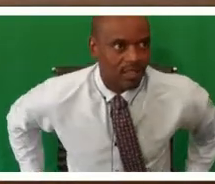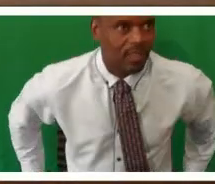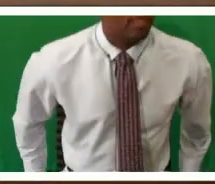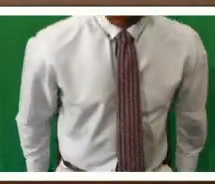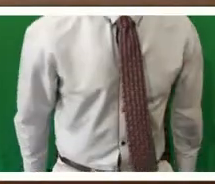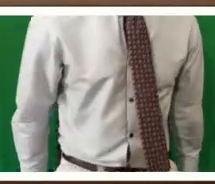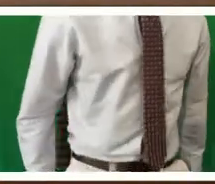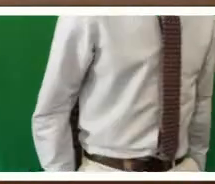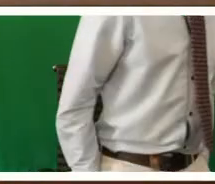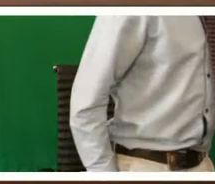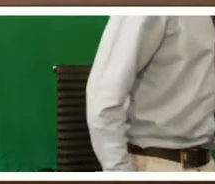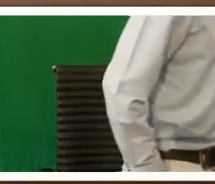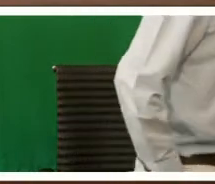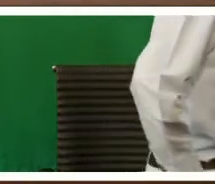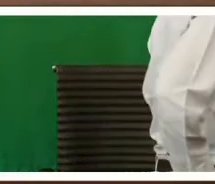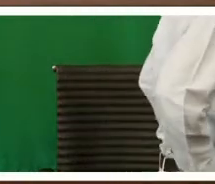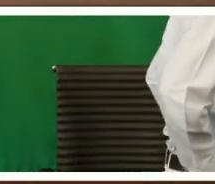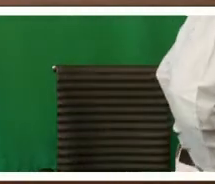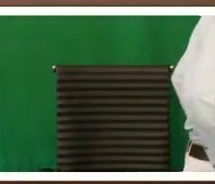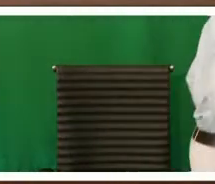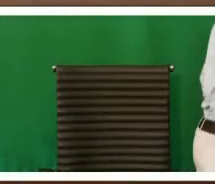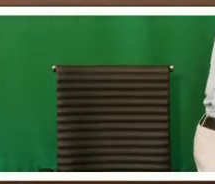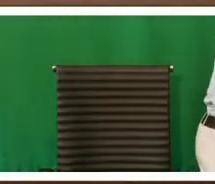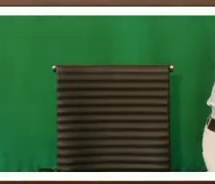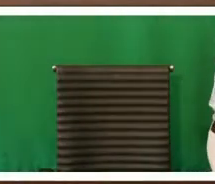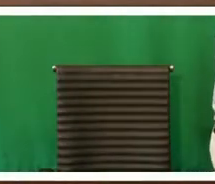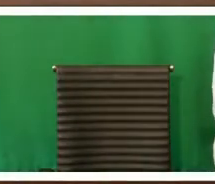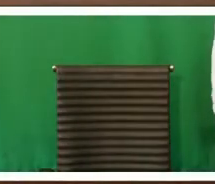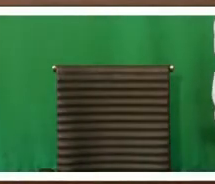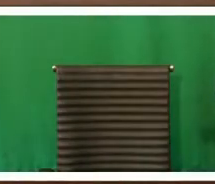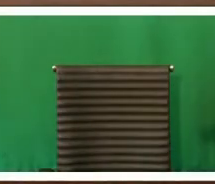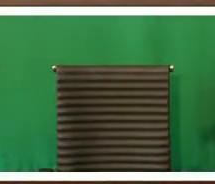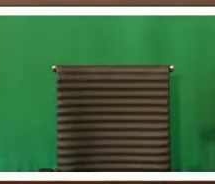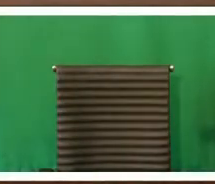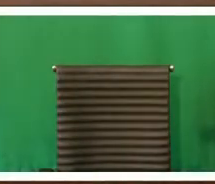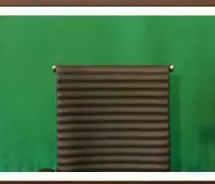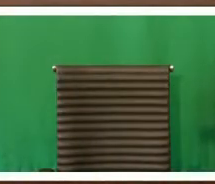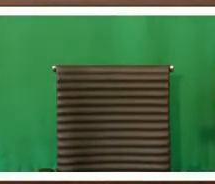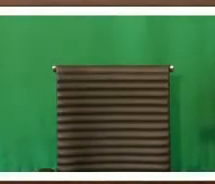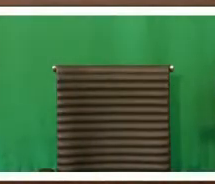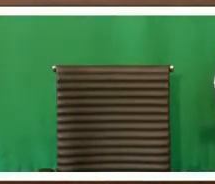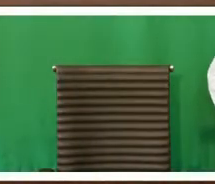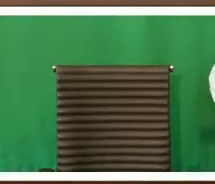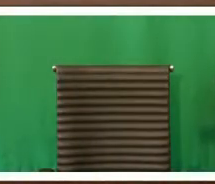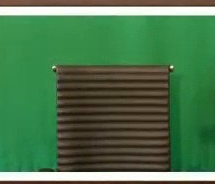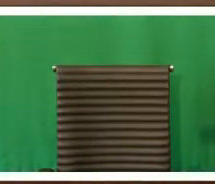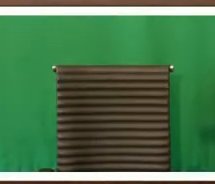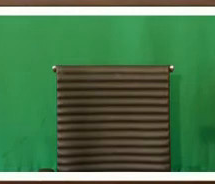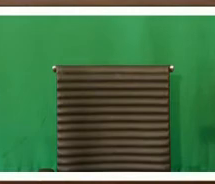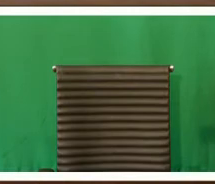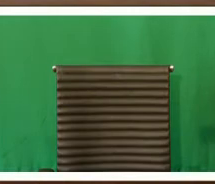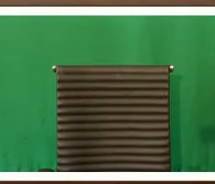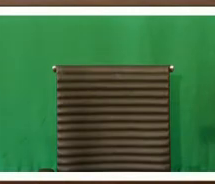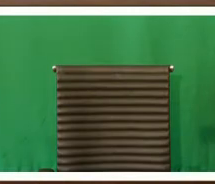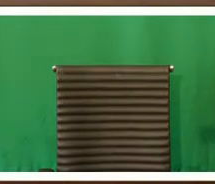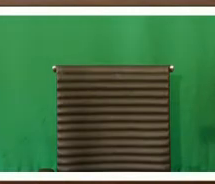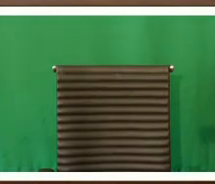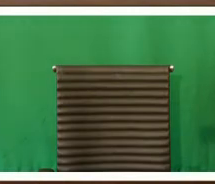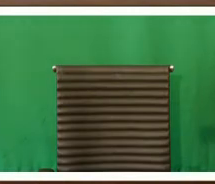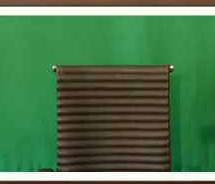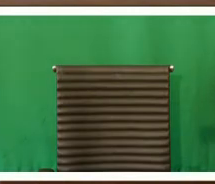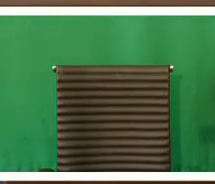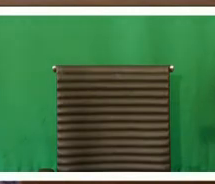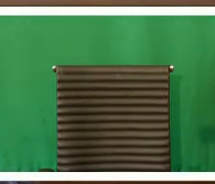Come rain or shine, we are going to build the Free State we want.